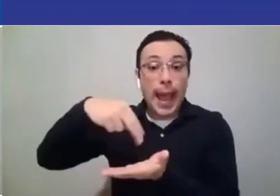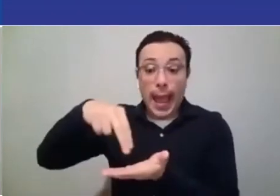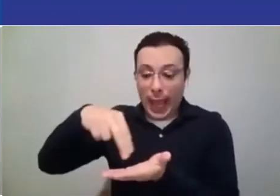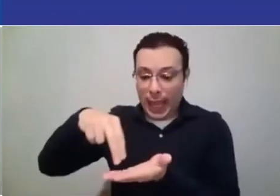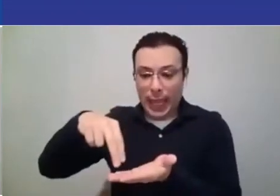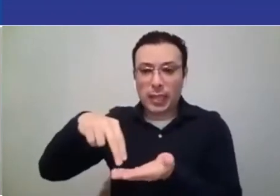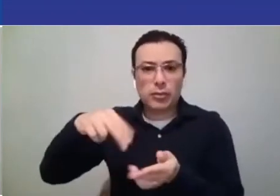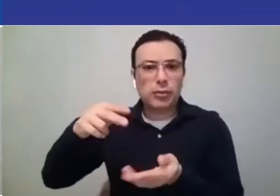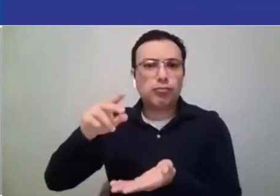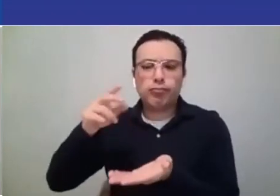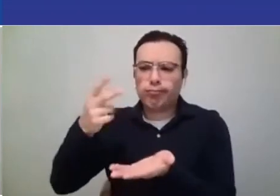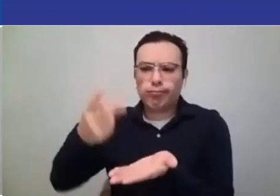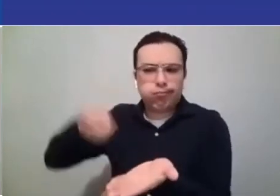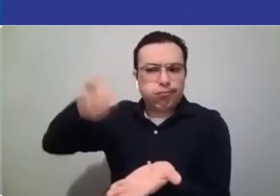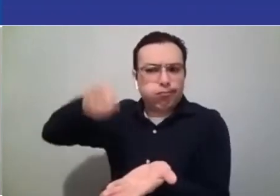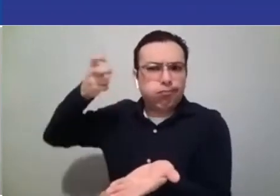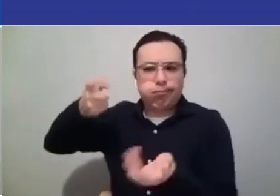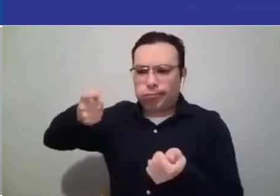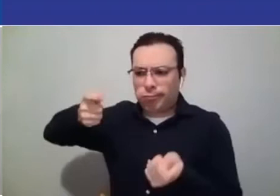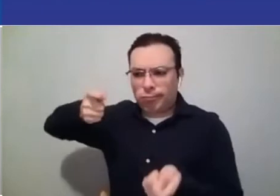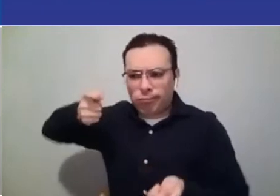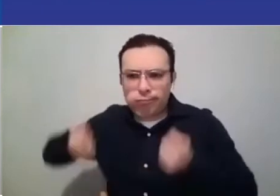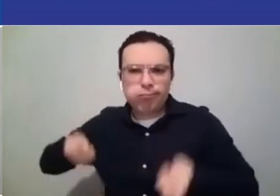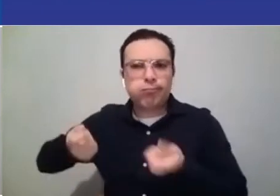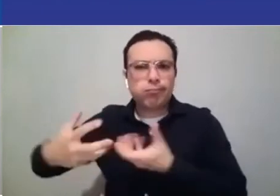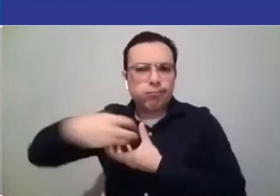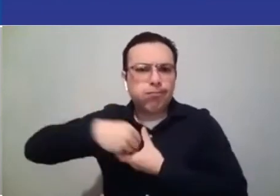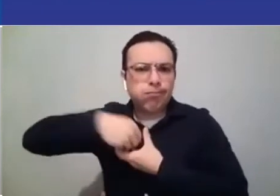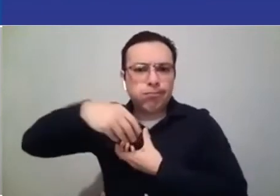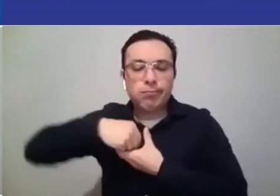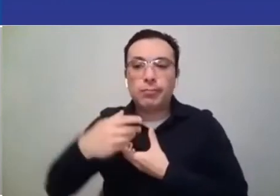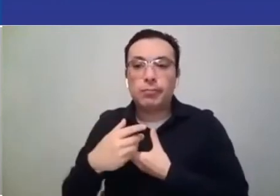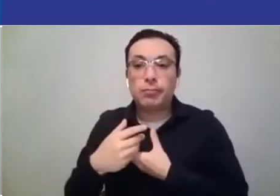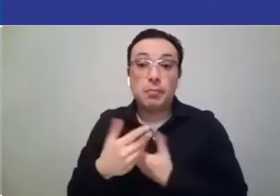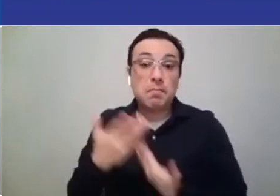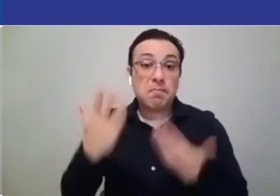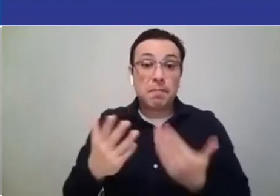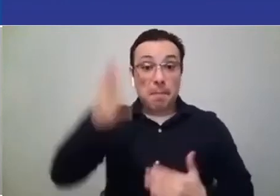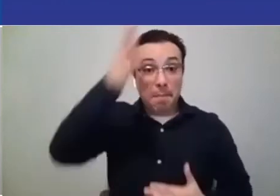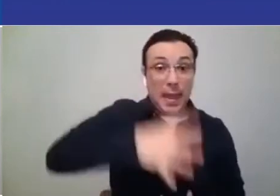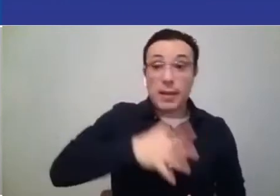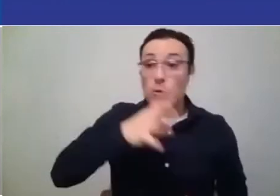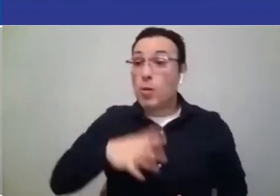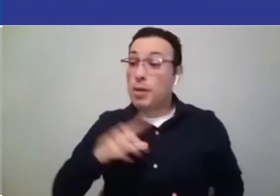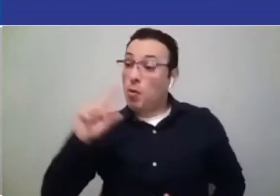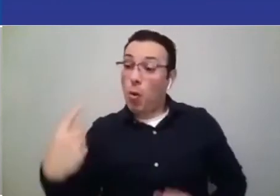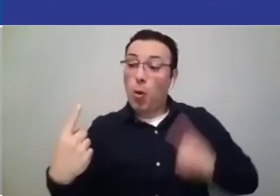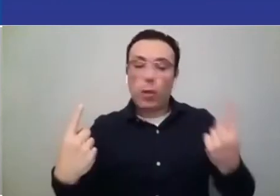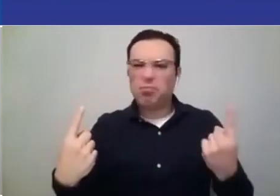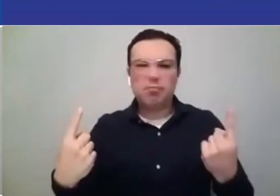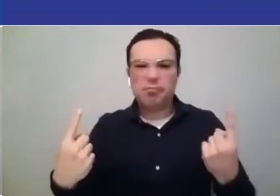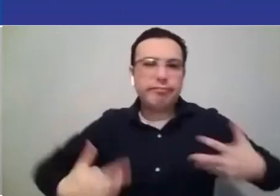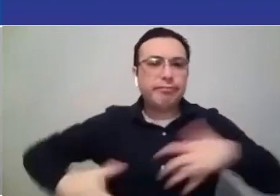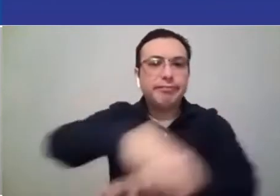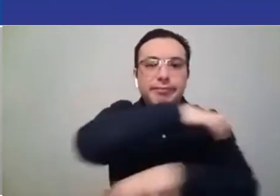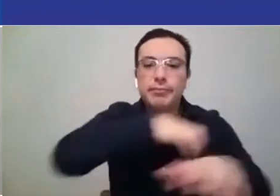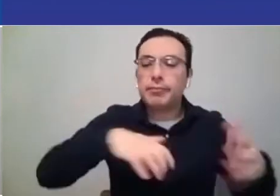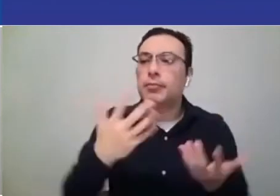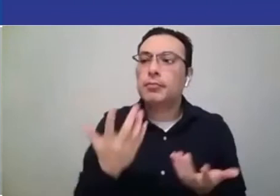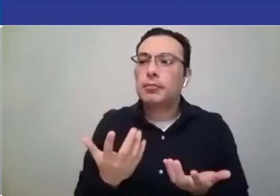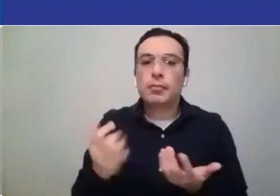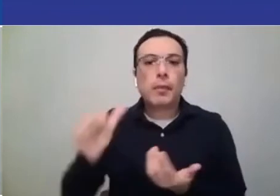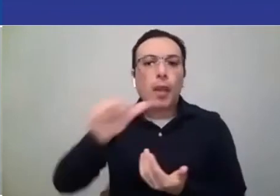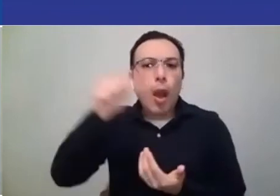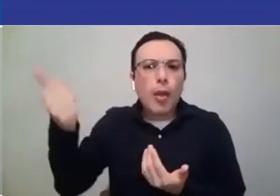living and it's changing. And whether it's on gender roles or for making political statements, dance